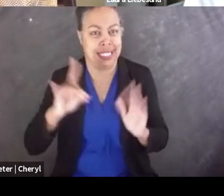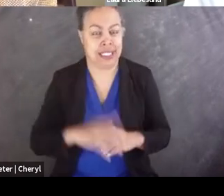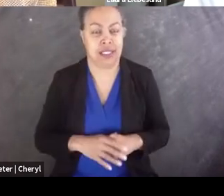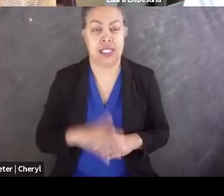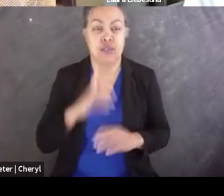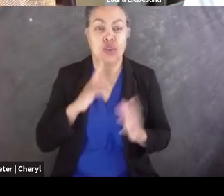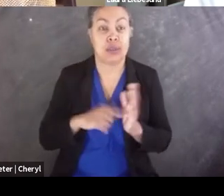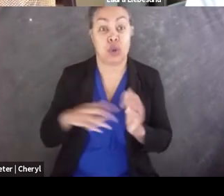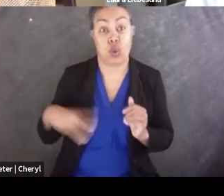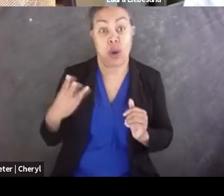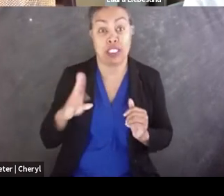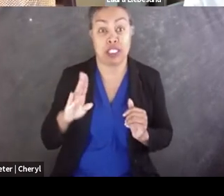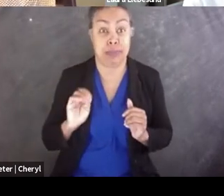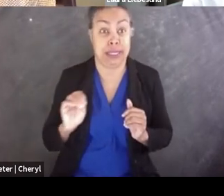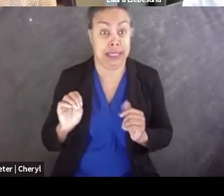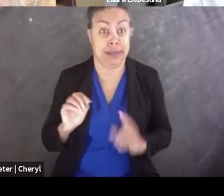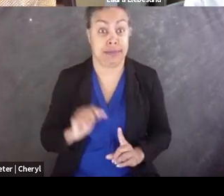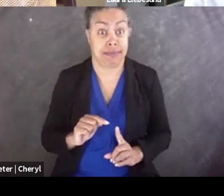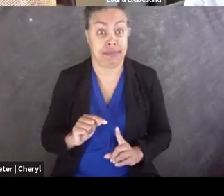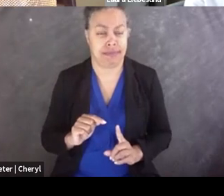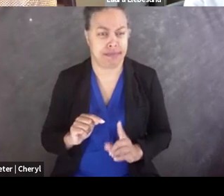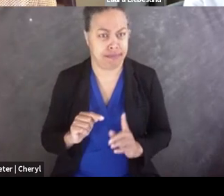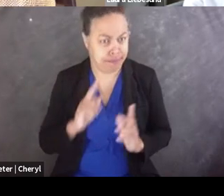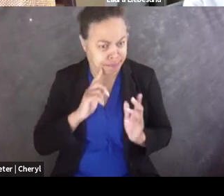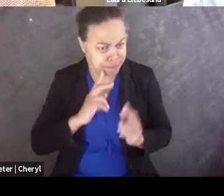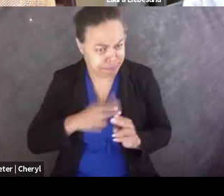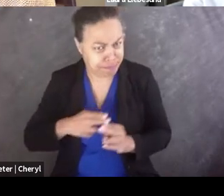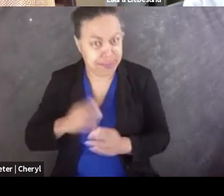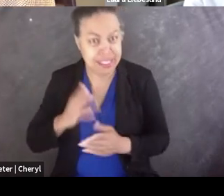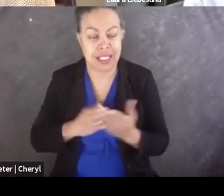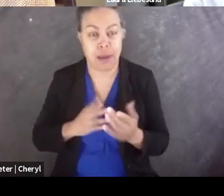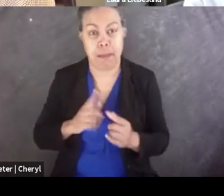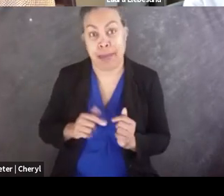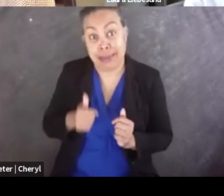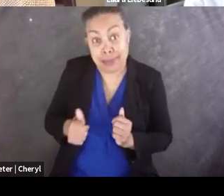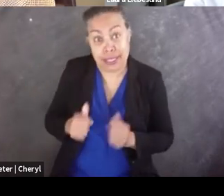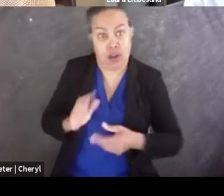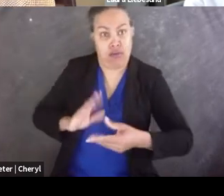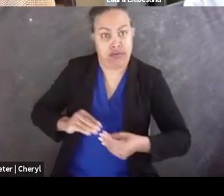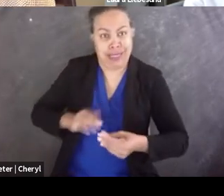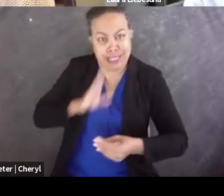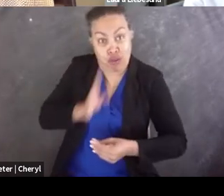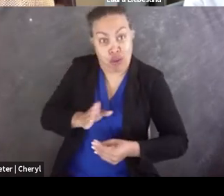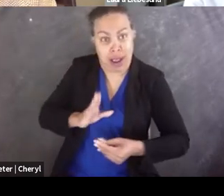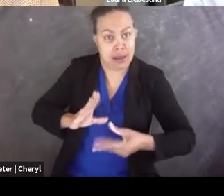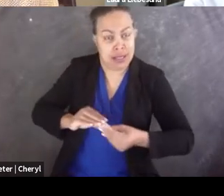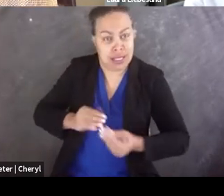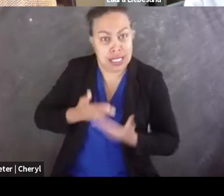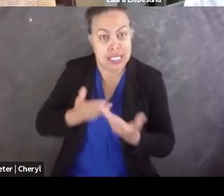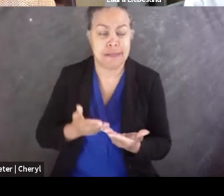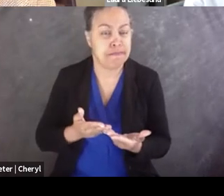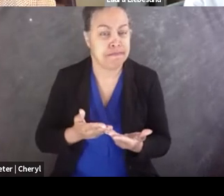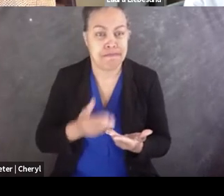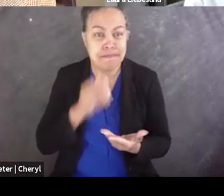Washington Bee, for example. And that's where you could find mention of them, but not from their own words. And so, you know, we wanted to help contribute to